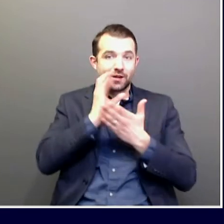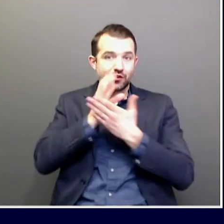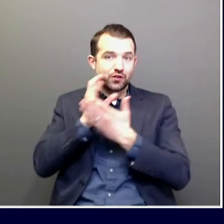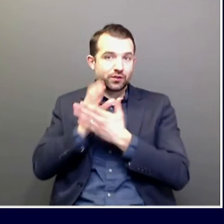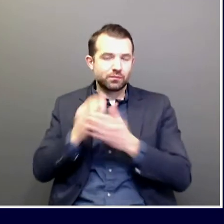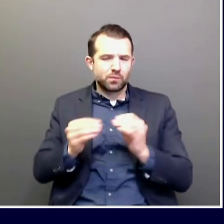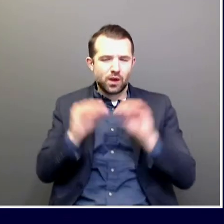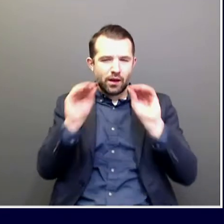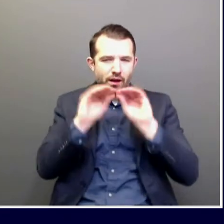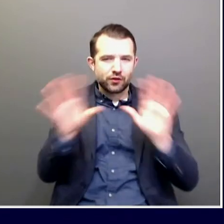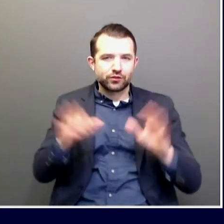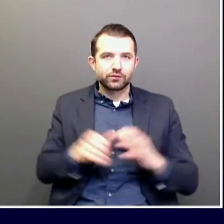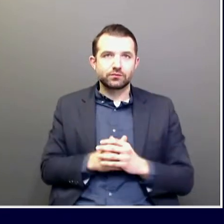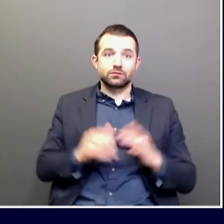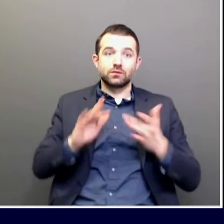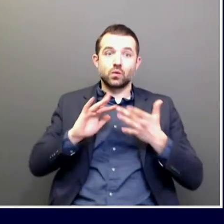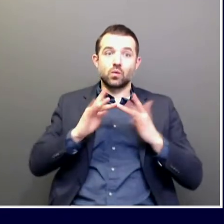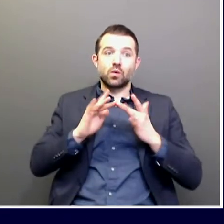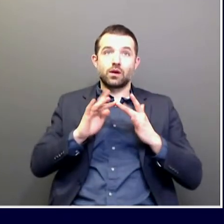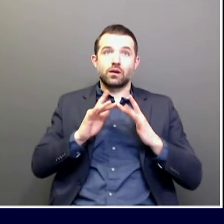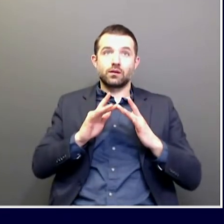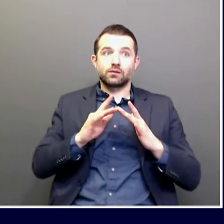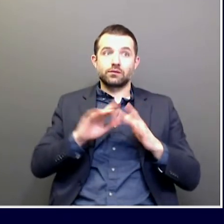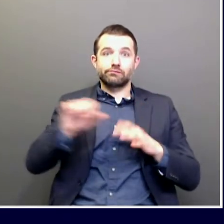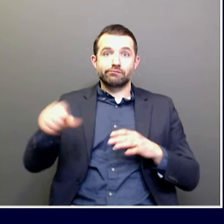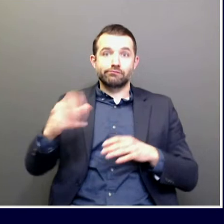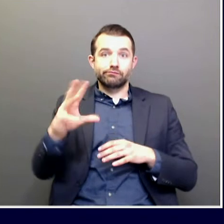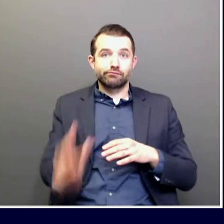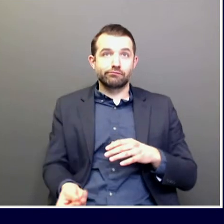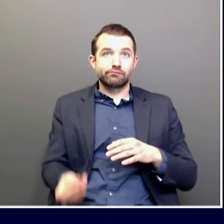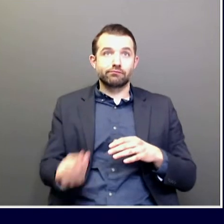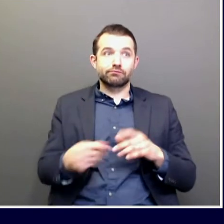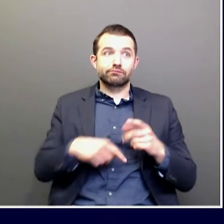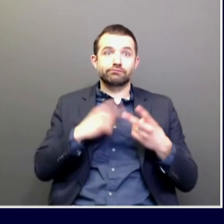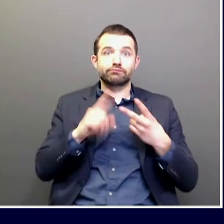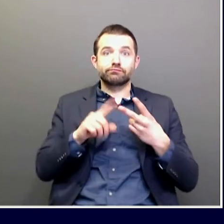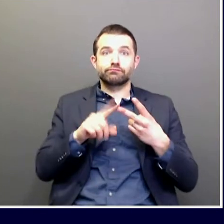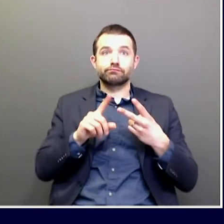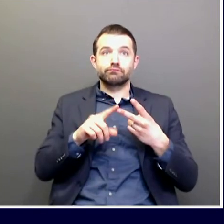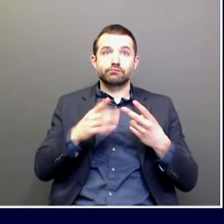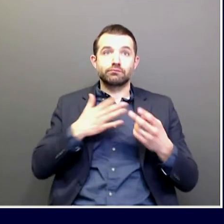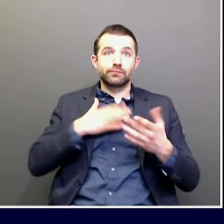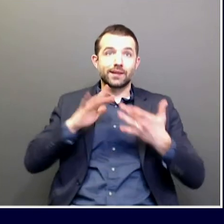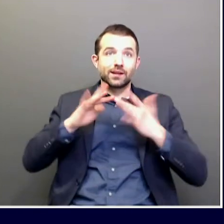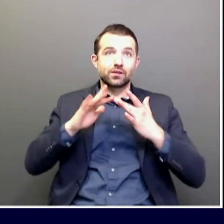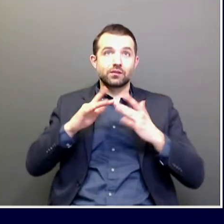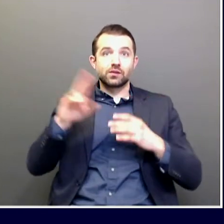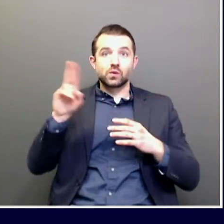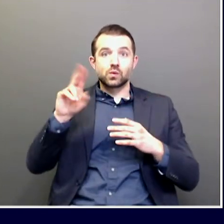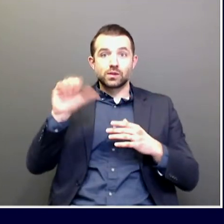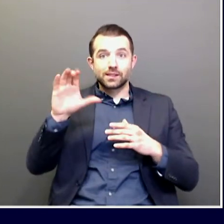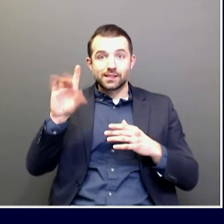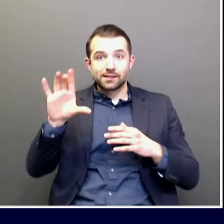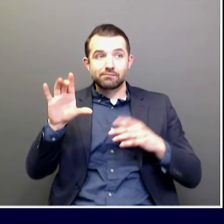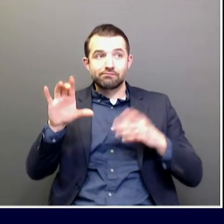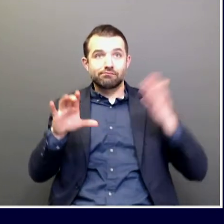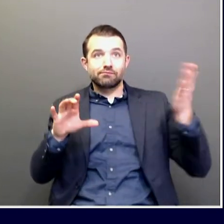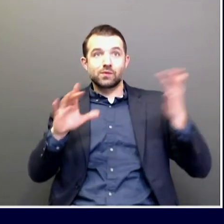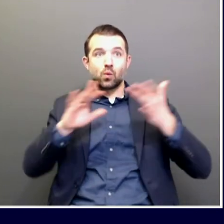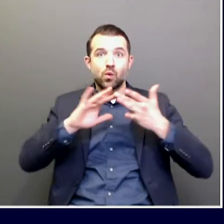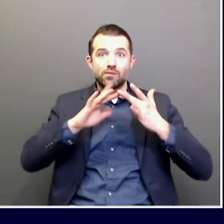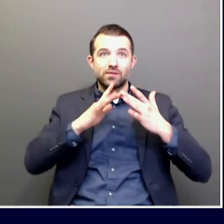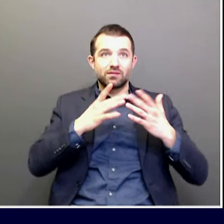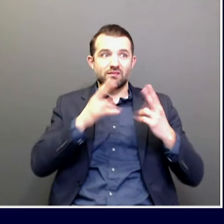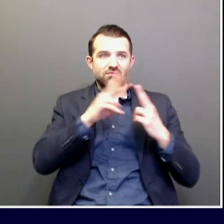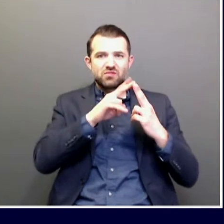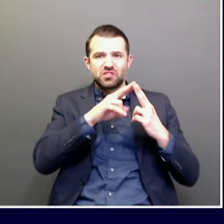last question for the afternoon goes to Camille from Seacoast. Hi, Dr. Shah, Commissioner Lambrou. Thank you for taking my question